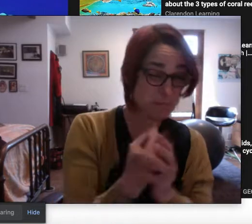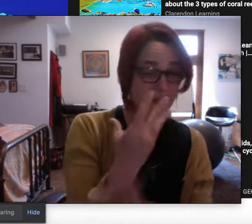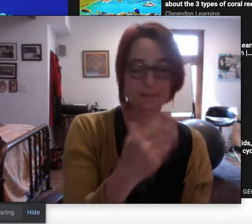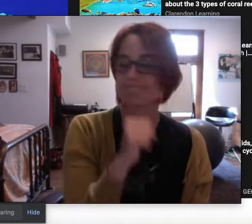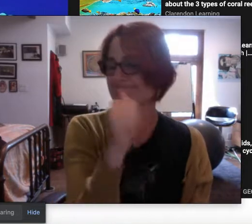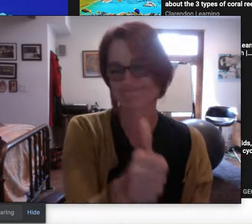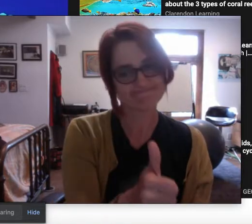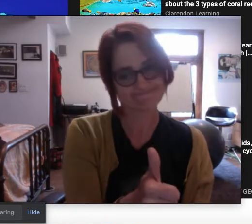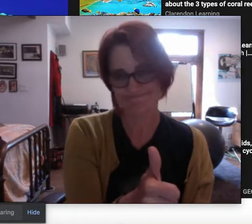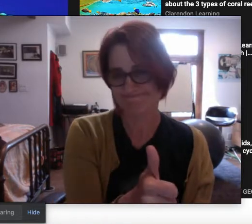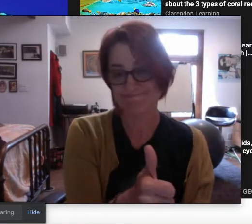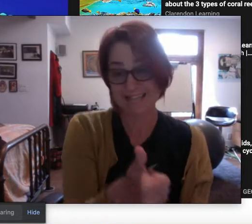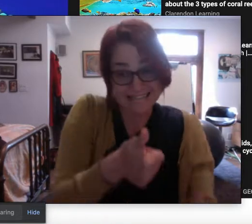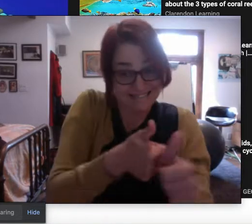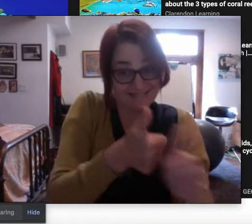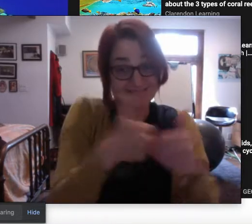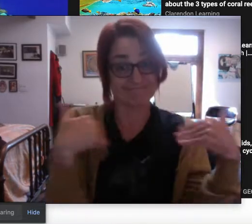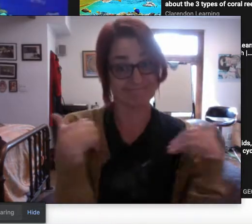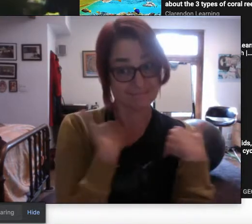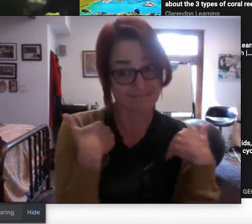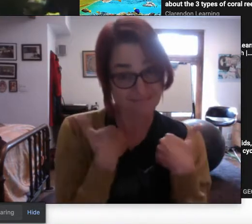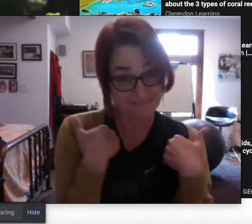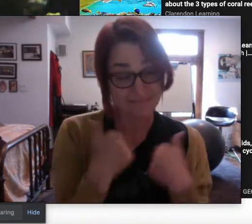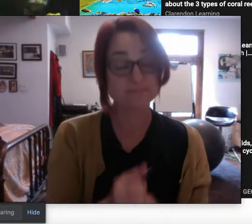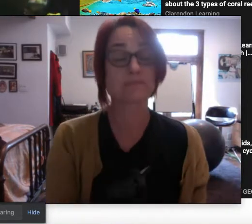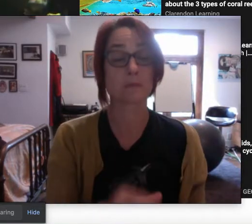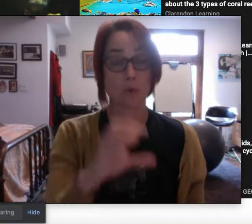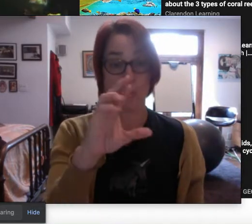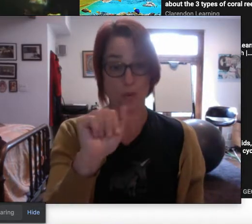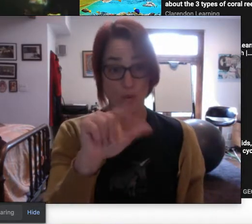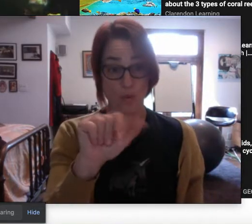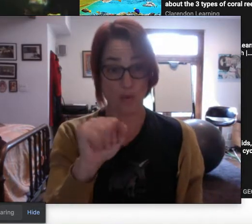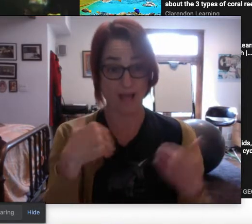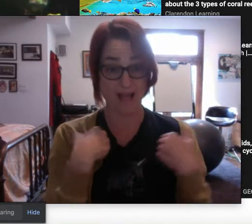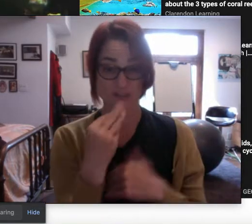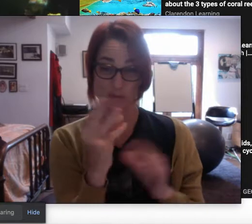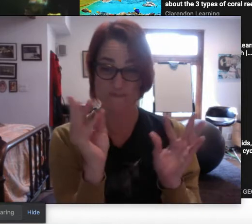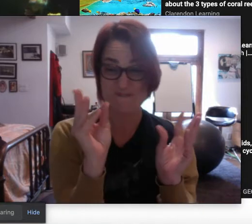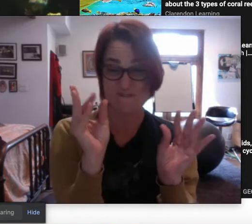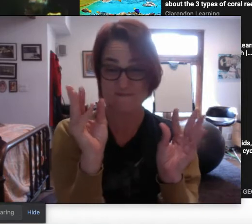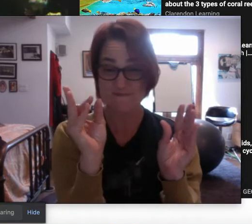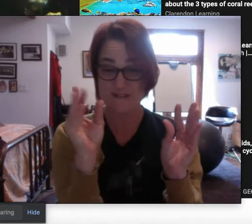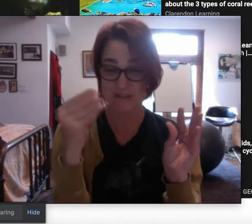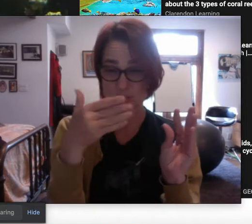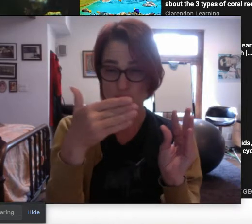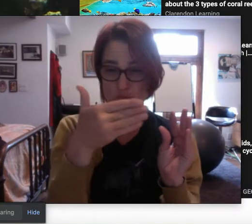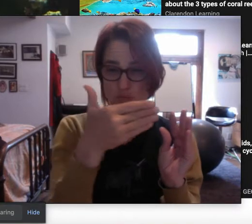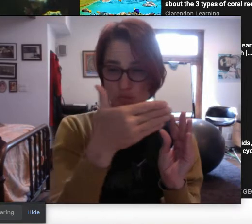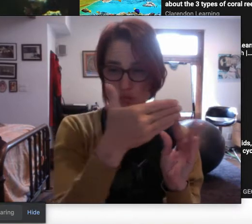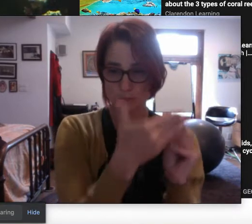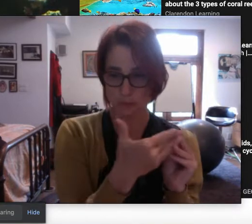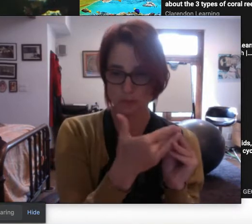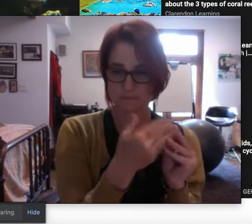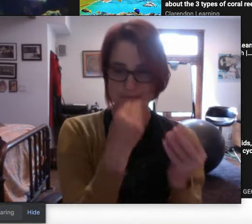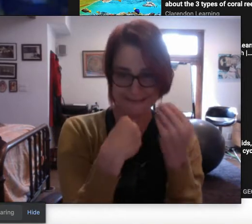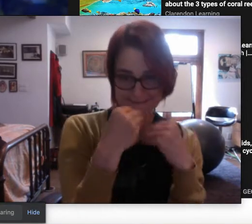but it is actually an animal. Coral has tentacles to capture small fish and zooplankton for